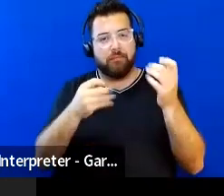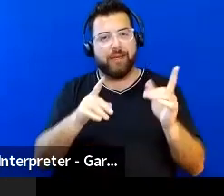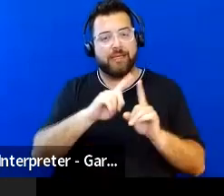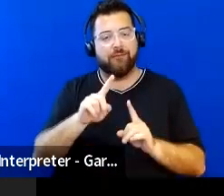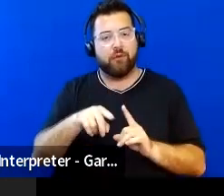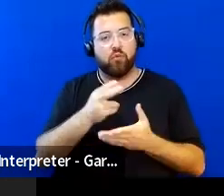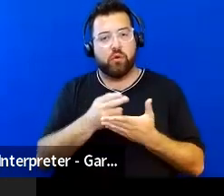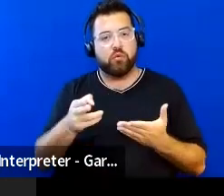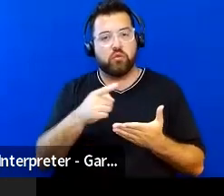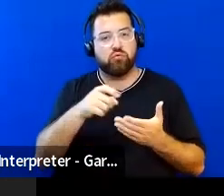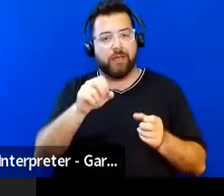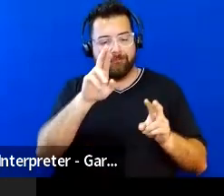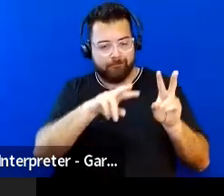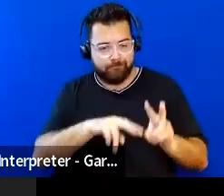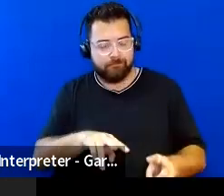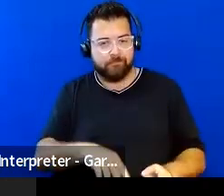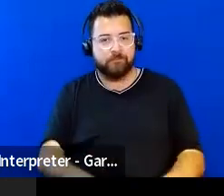resources that you can check out.